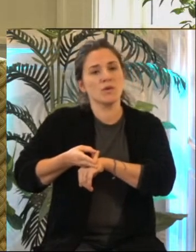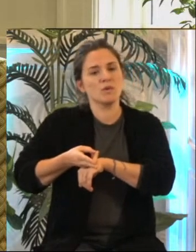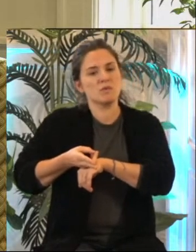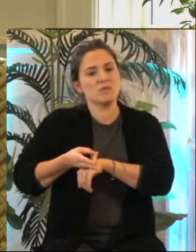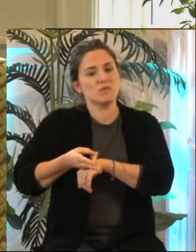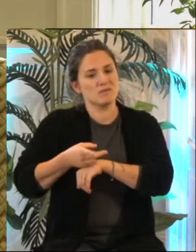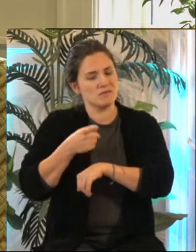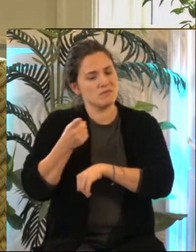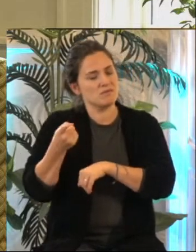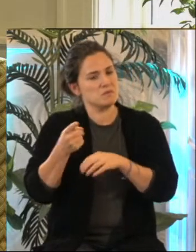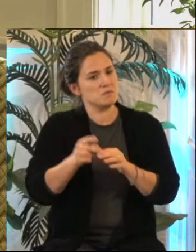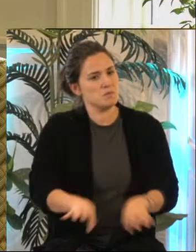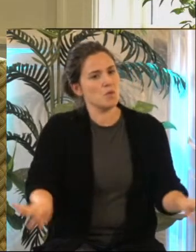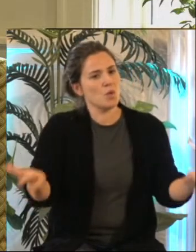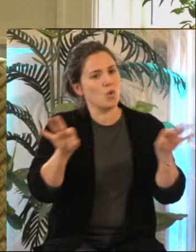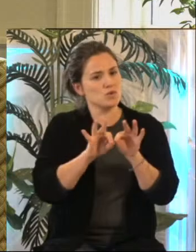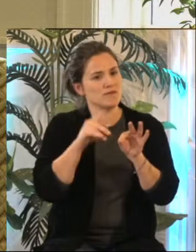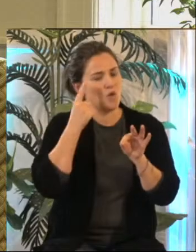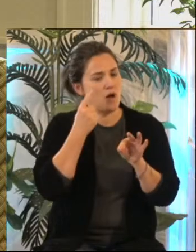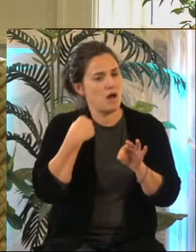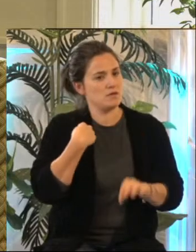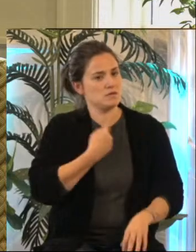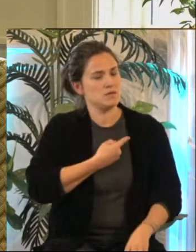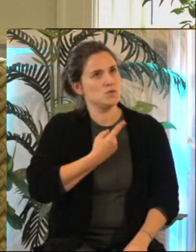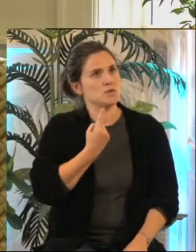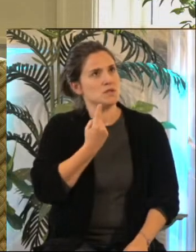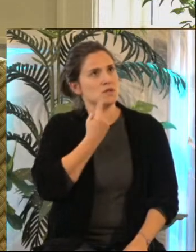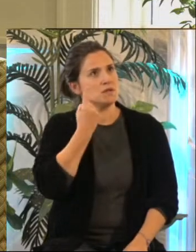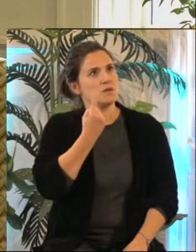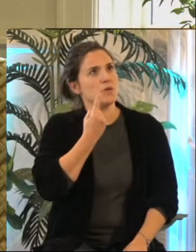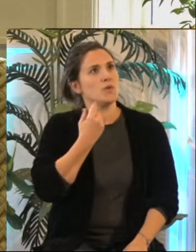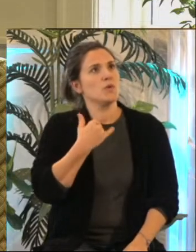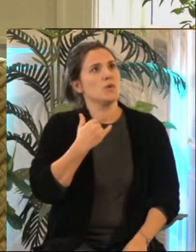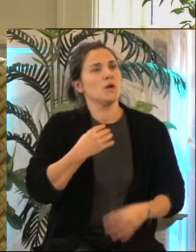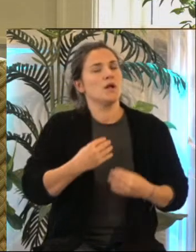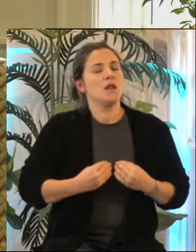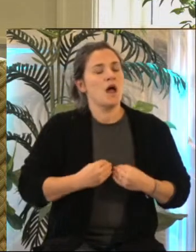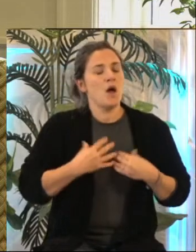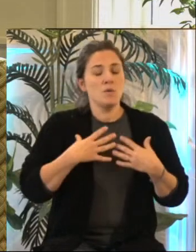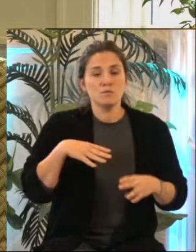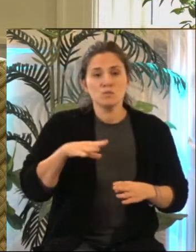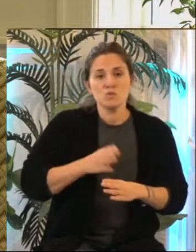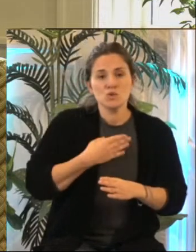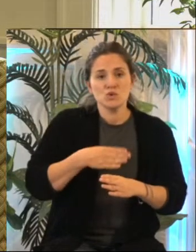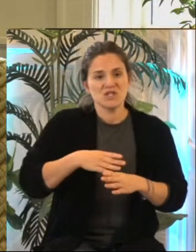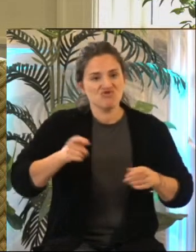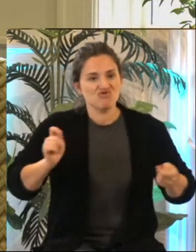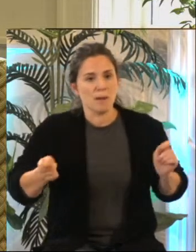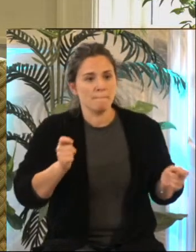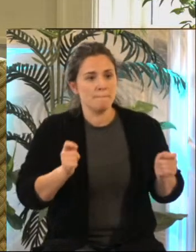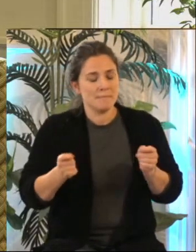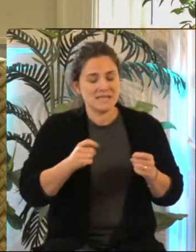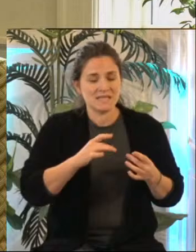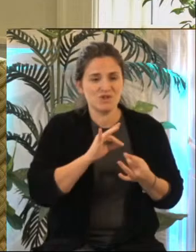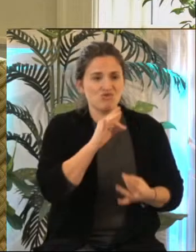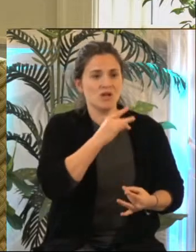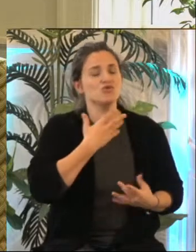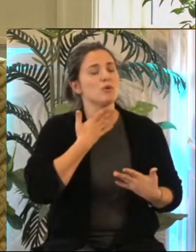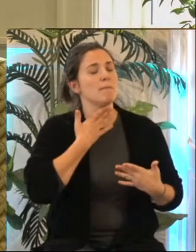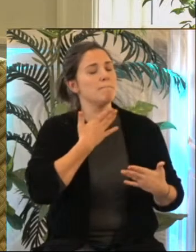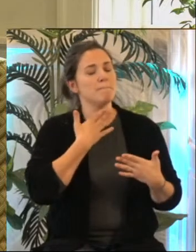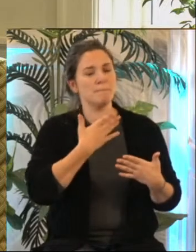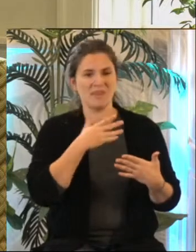this equation of allowing music and drums and songs and spirituals and chants and